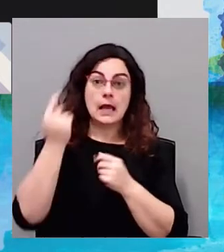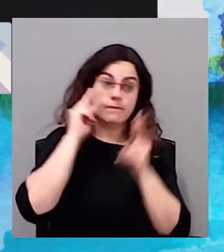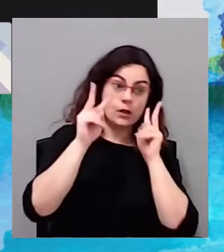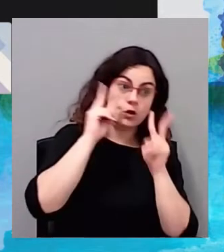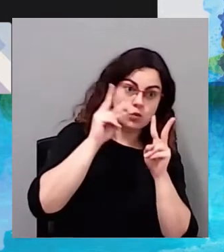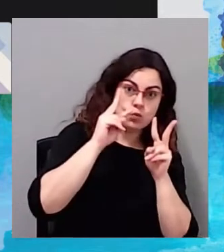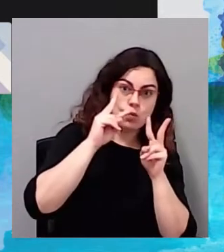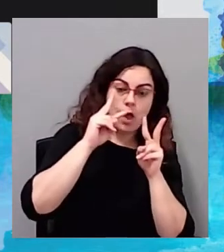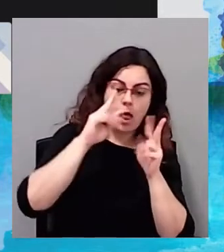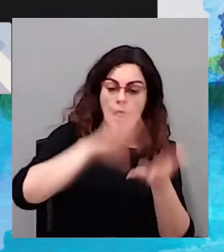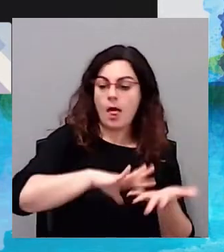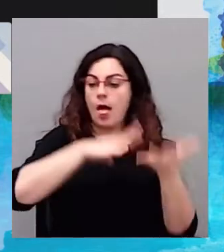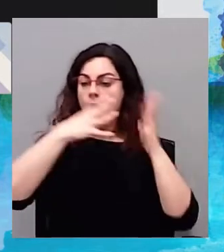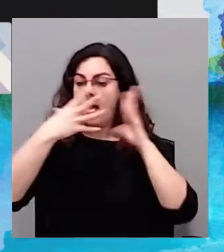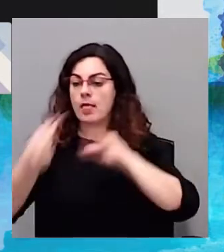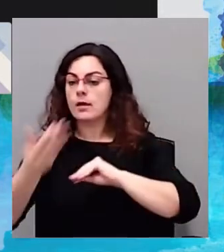visits.